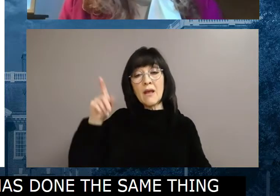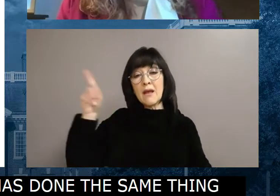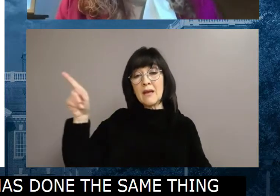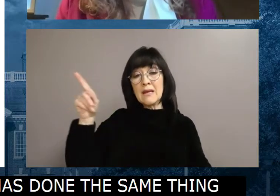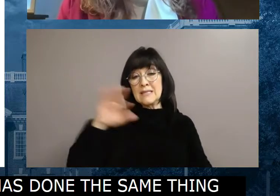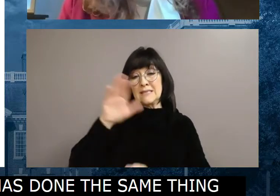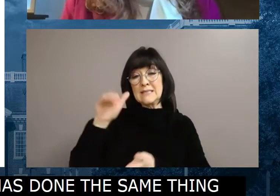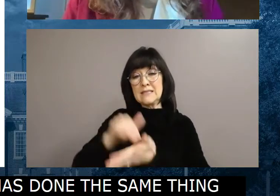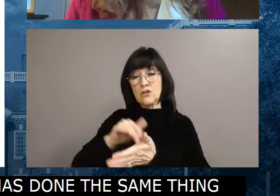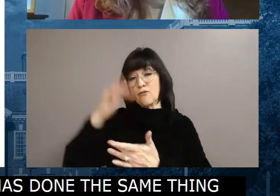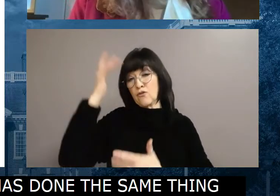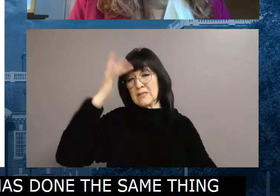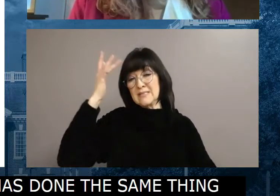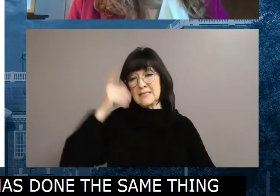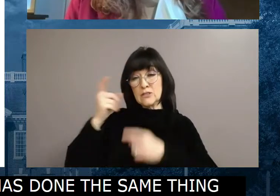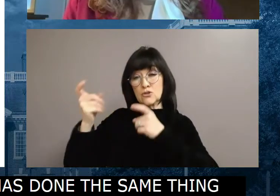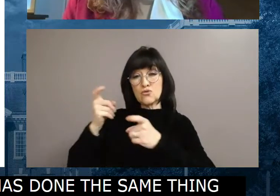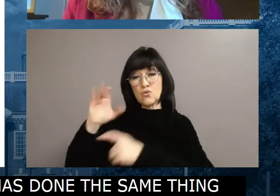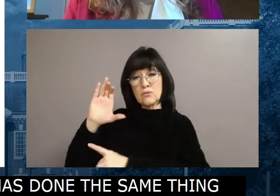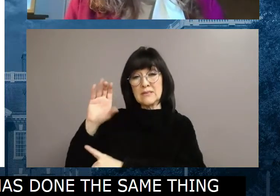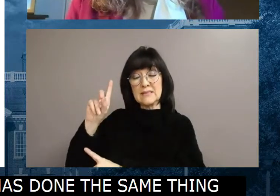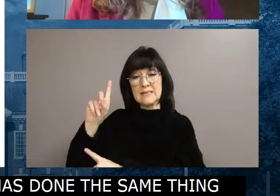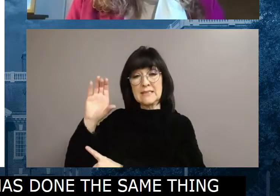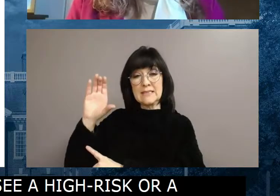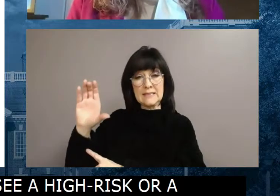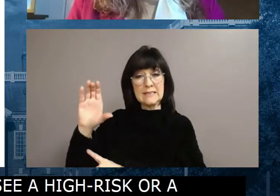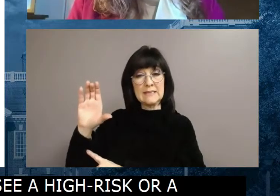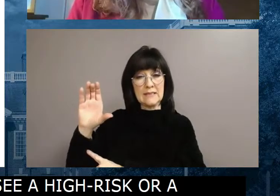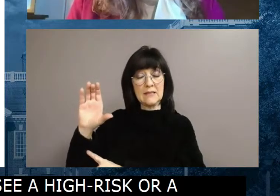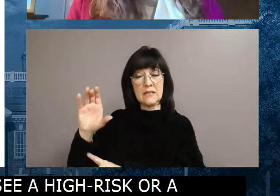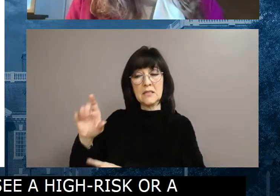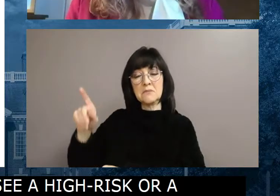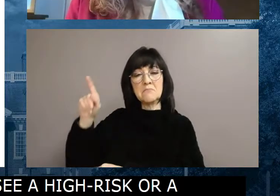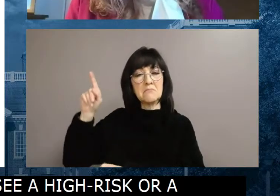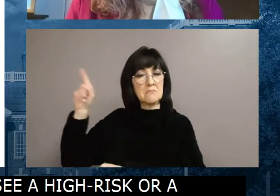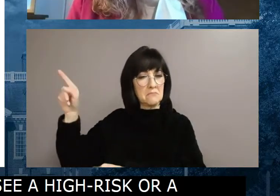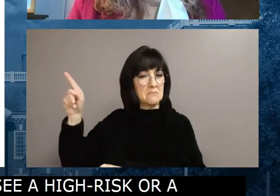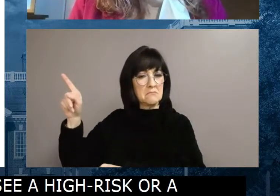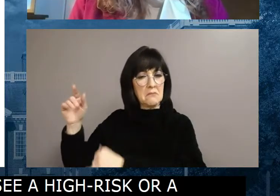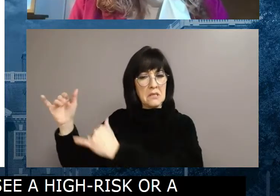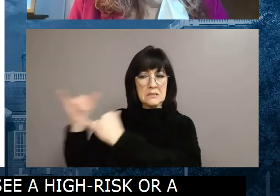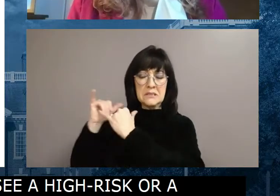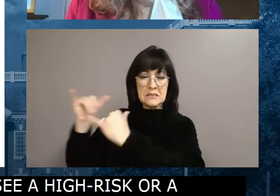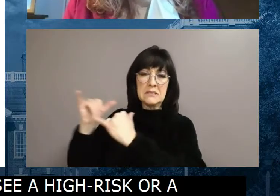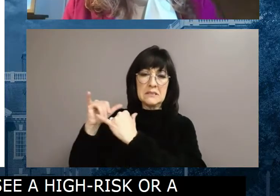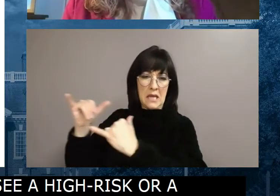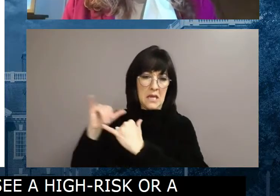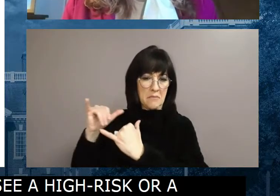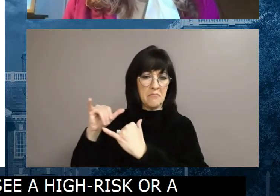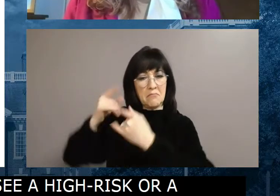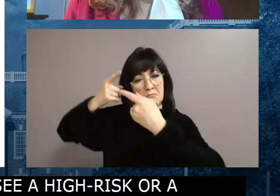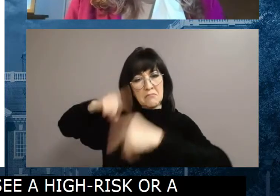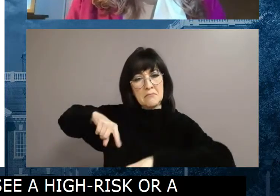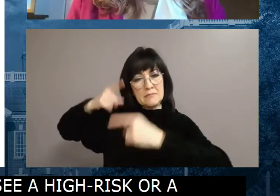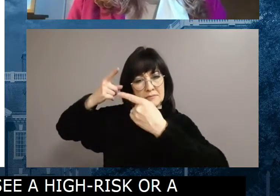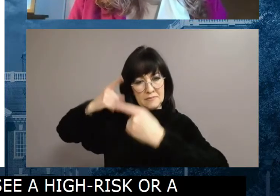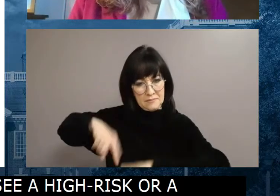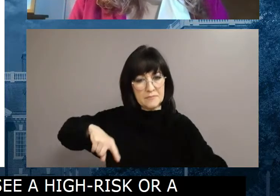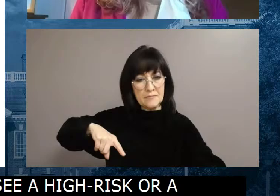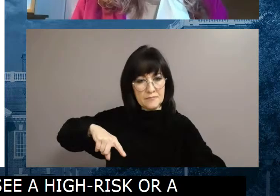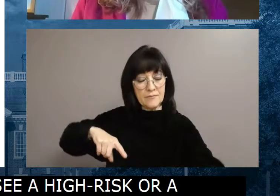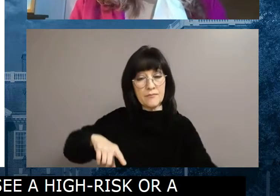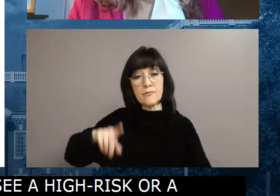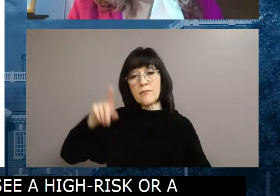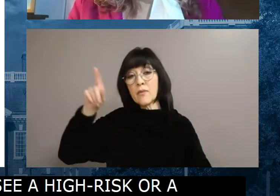not significantly different than what we have done, with the exception of a couple of things. They added substance